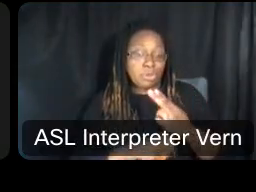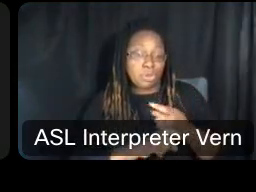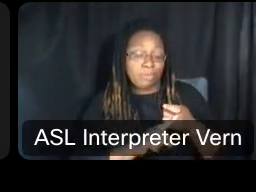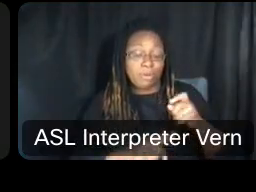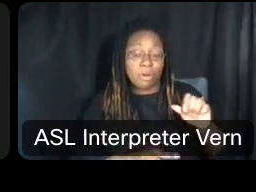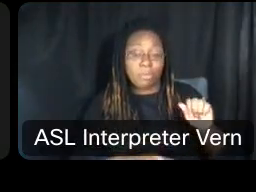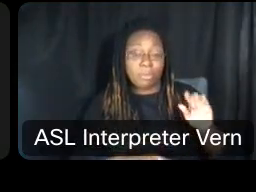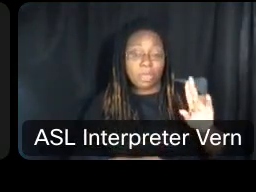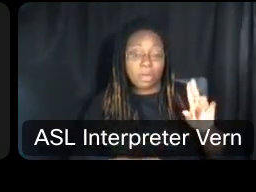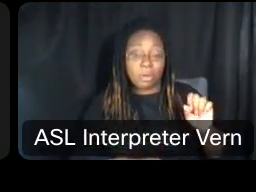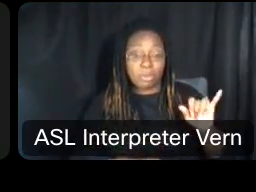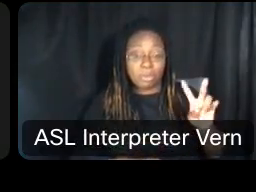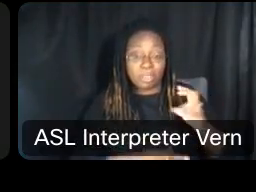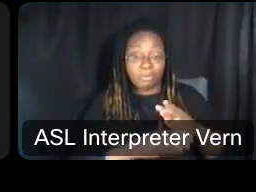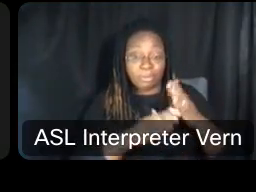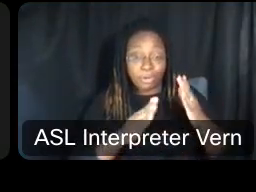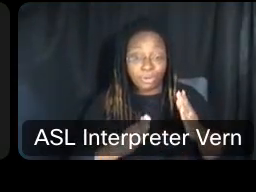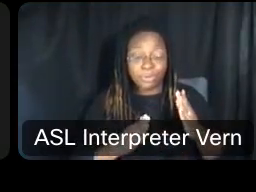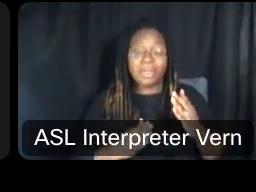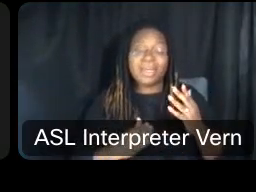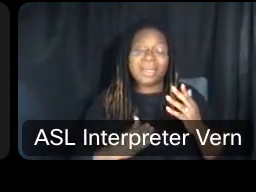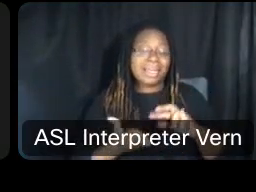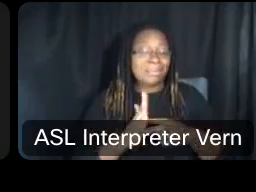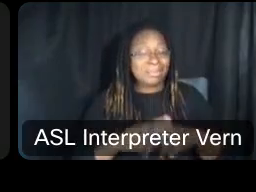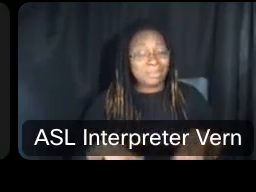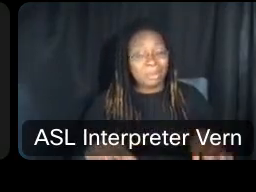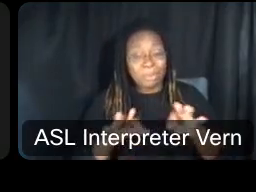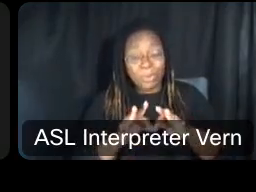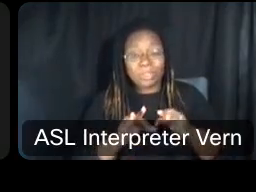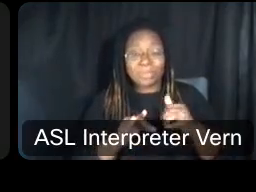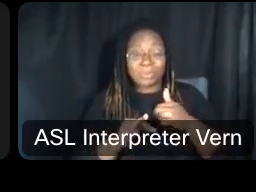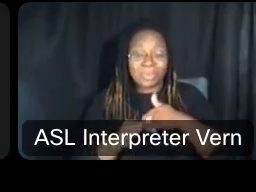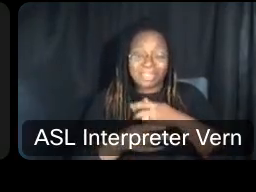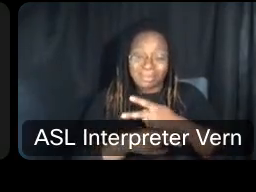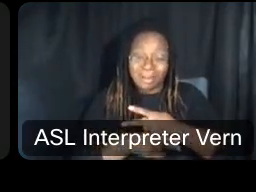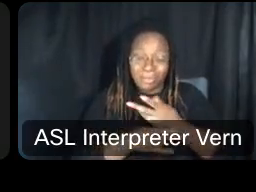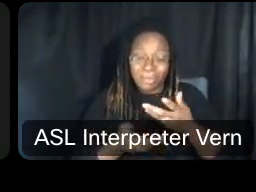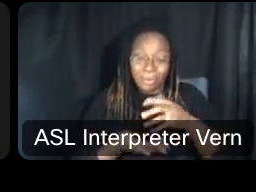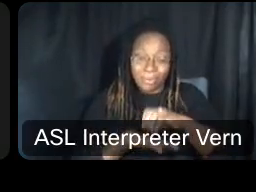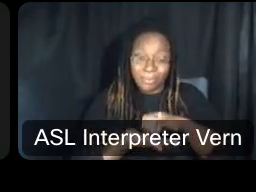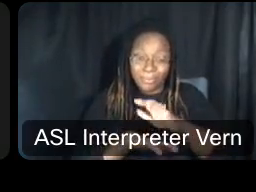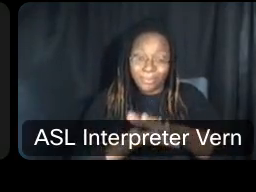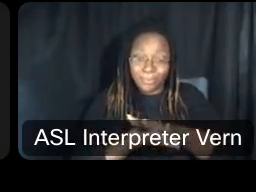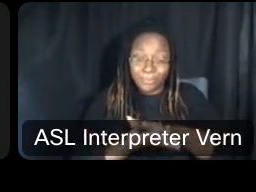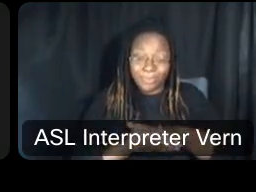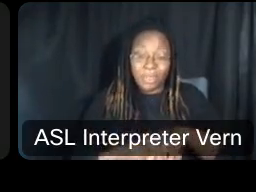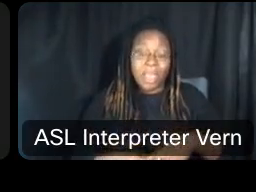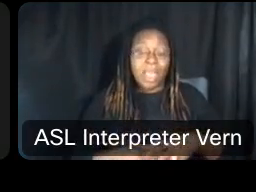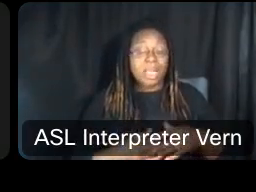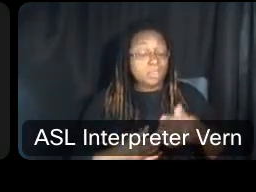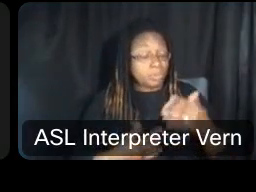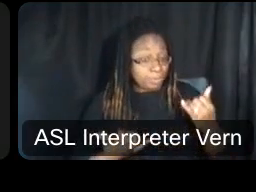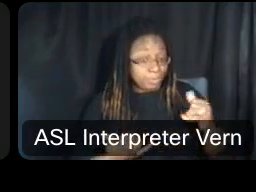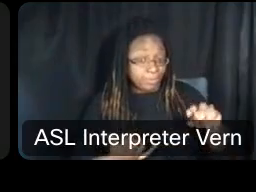document. And thoughtful documentation of the domestic violence and its effects